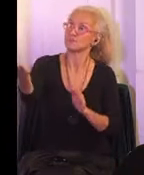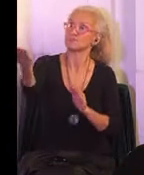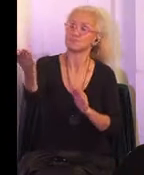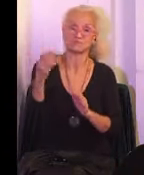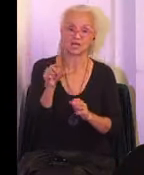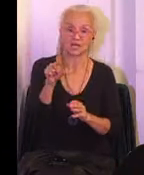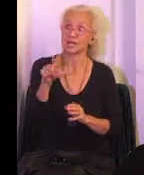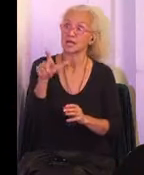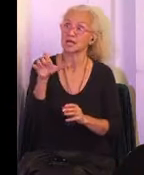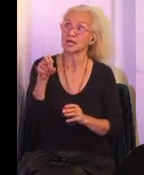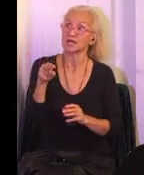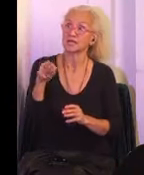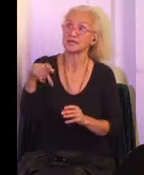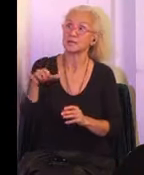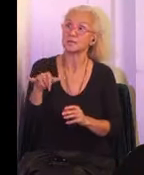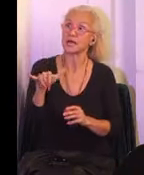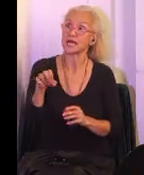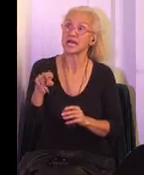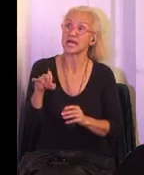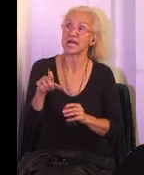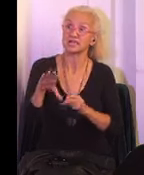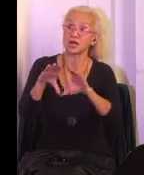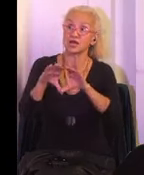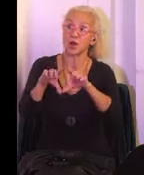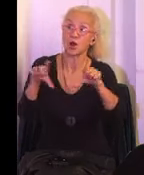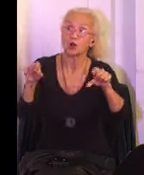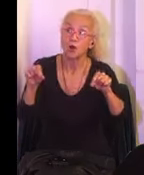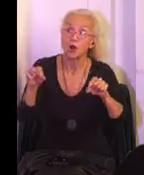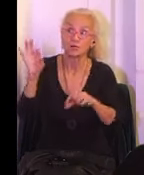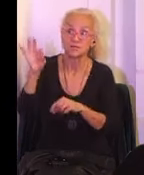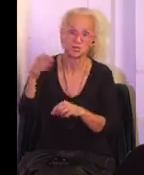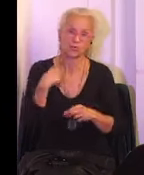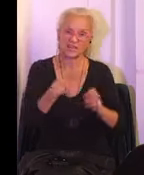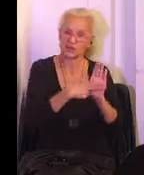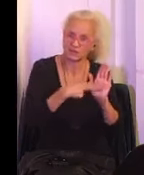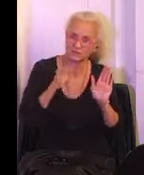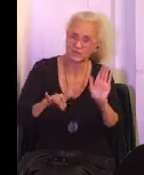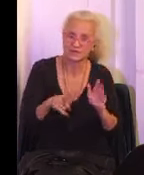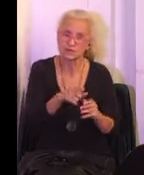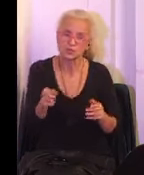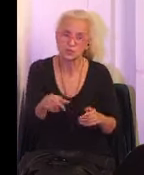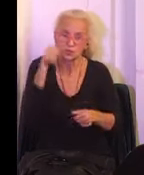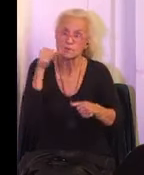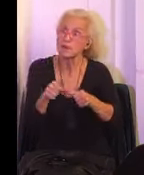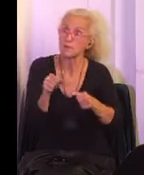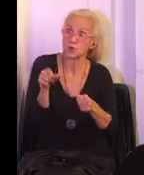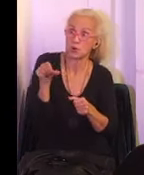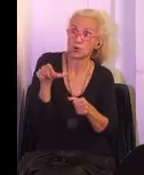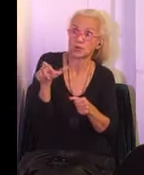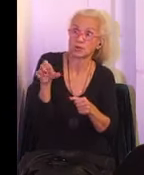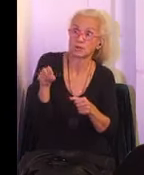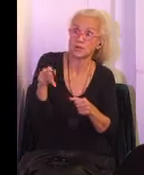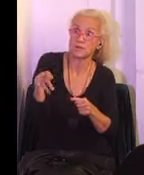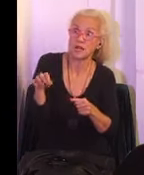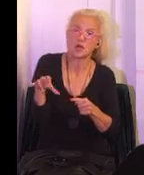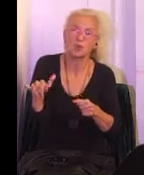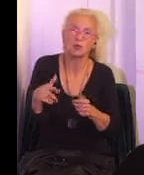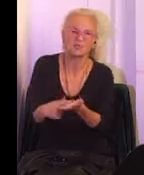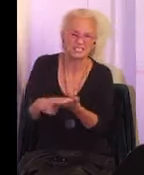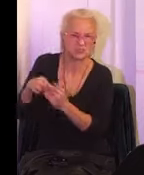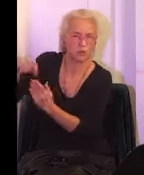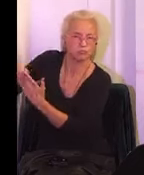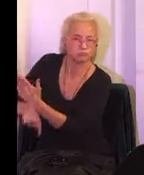Glenn Payne Memorial Card Ministry is what we've been calling it. And you, some of you will remember Glenn Payne. We'll hear a little bit more about him in just